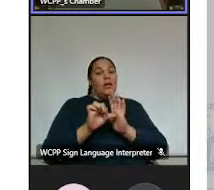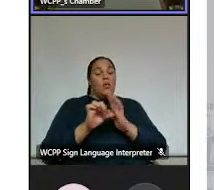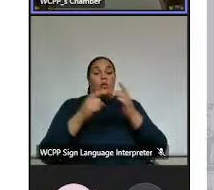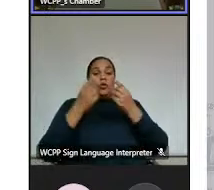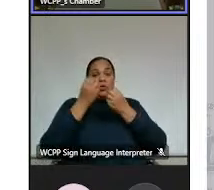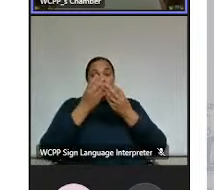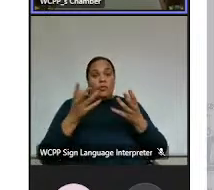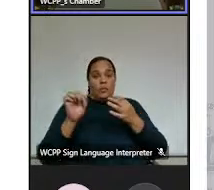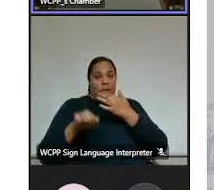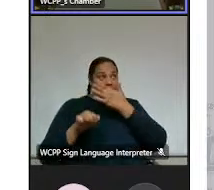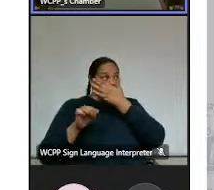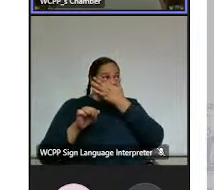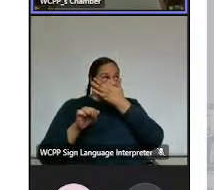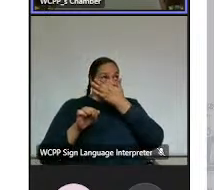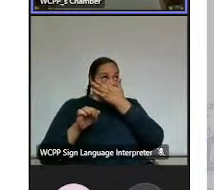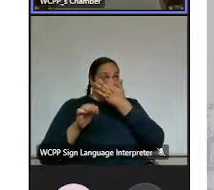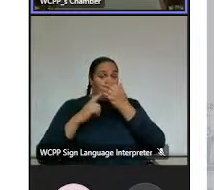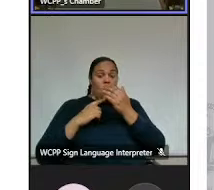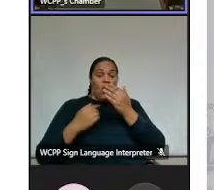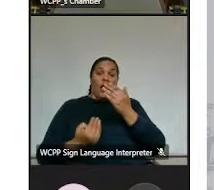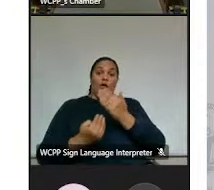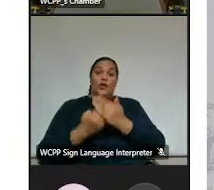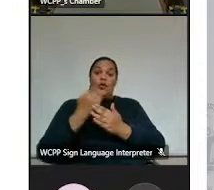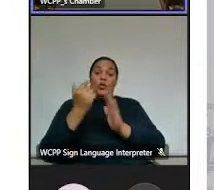that because the new bill